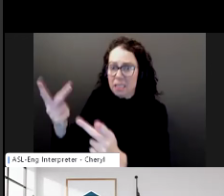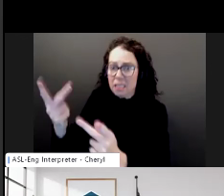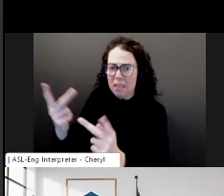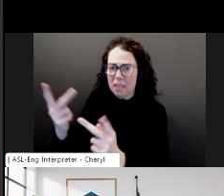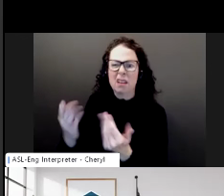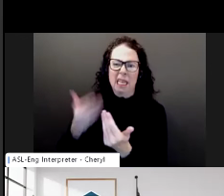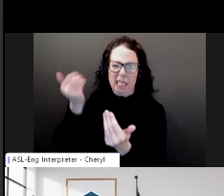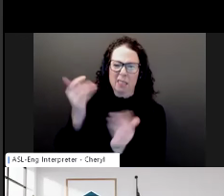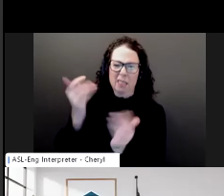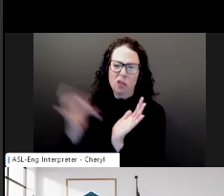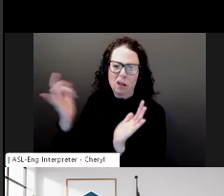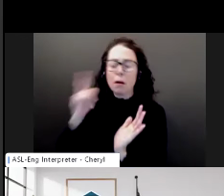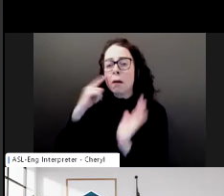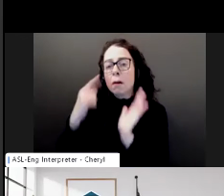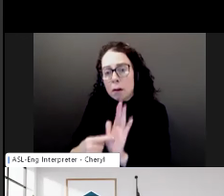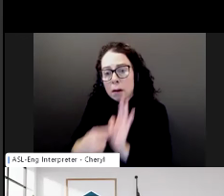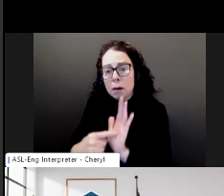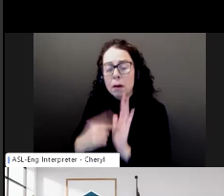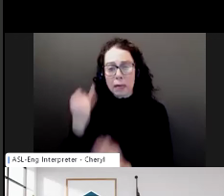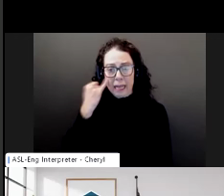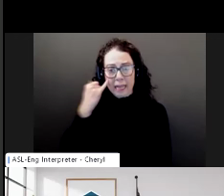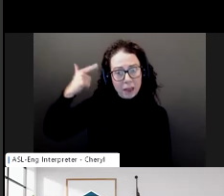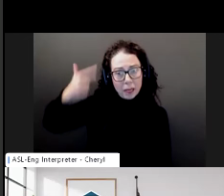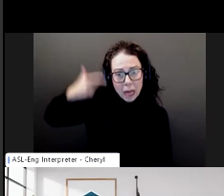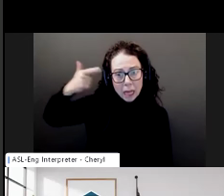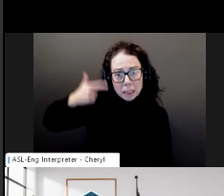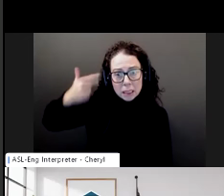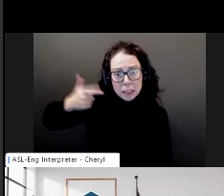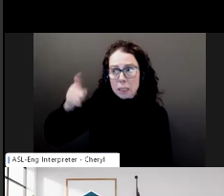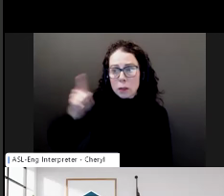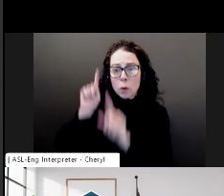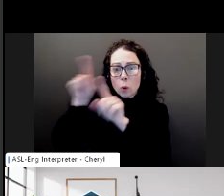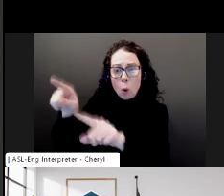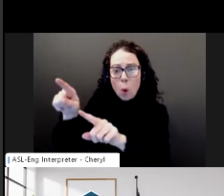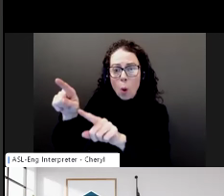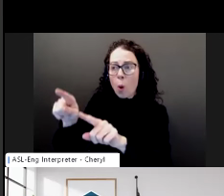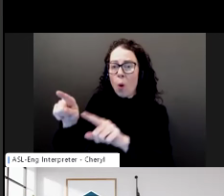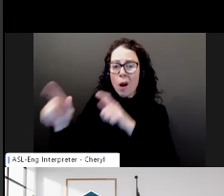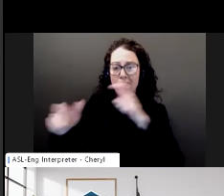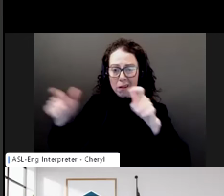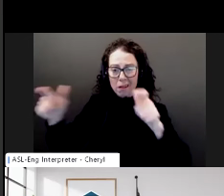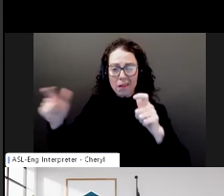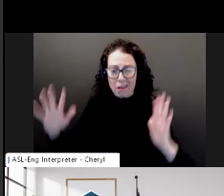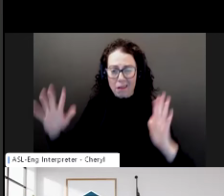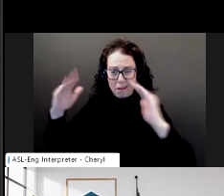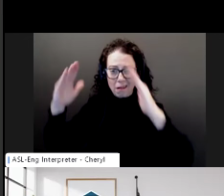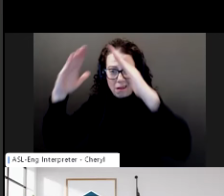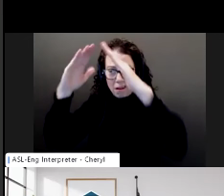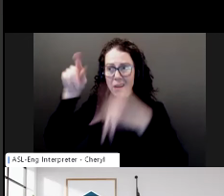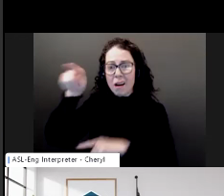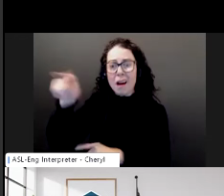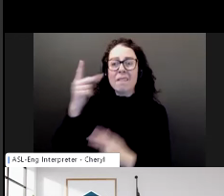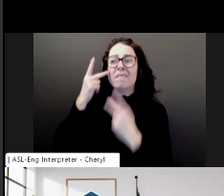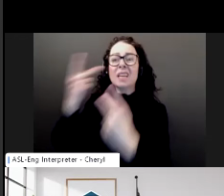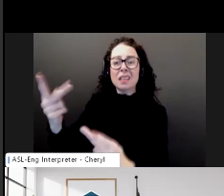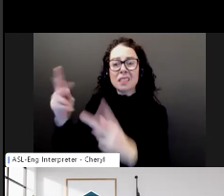an audio recording that yells out across the crowd, watch out for pickpockets. This does not help